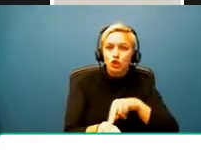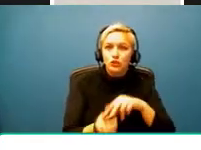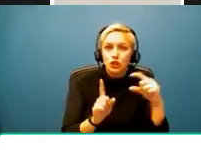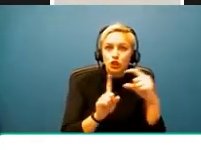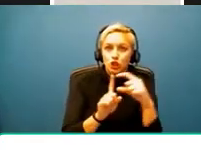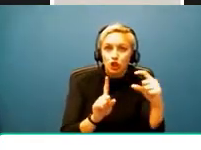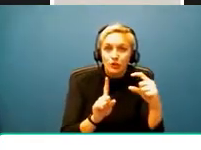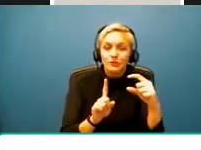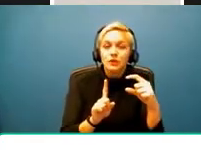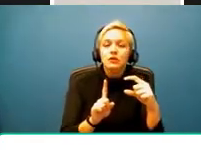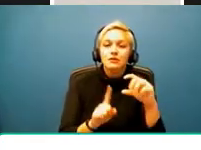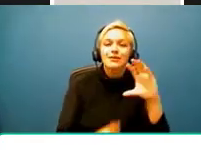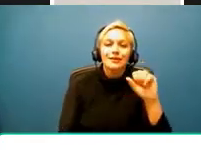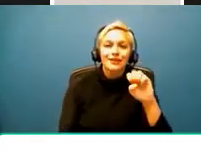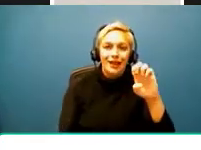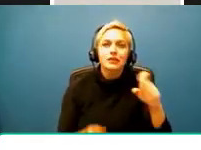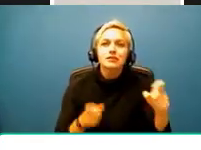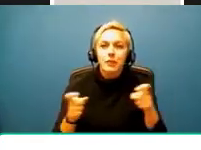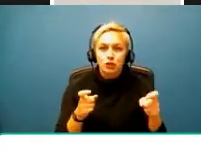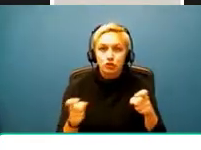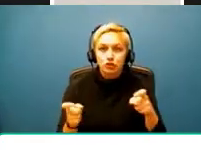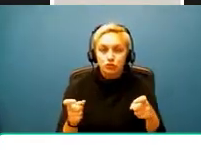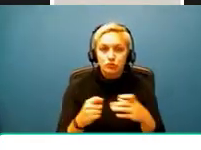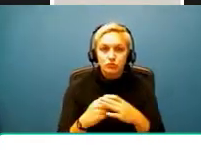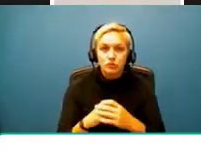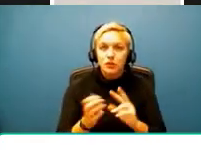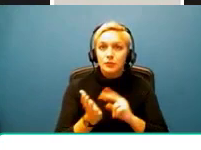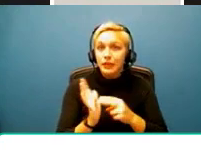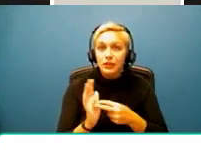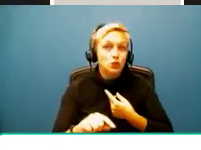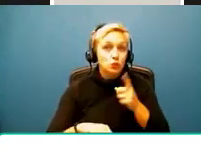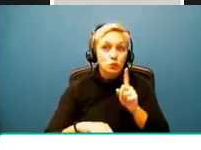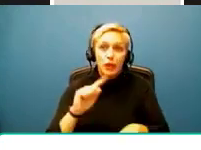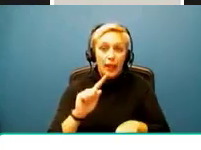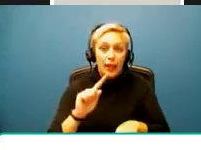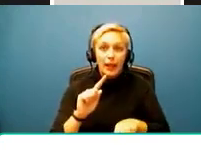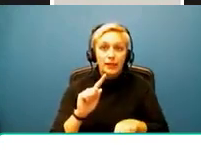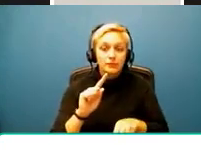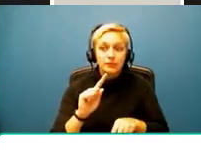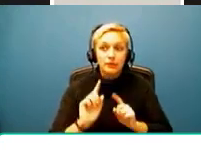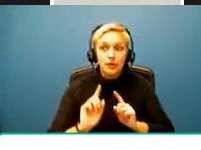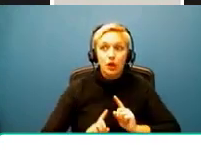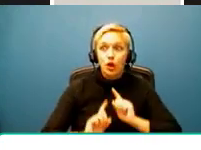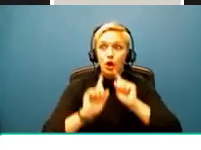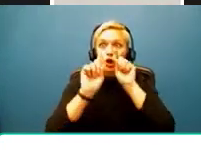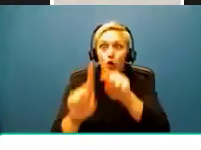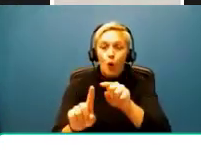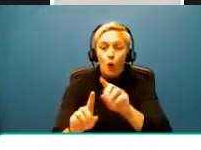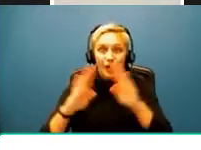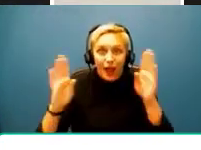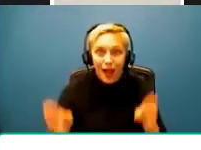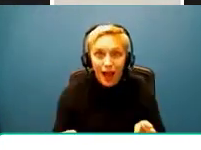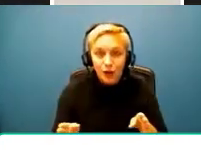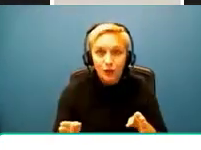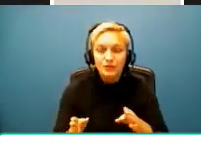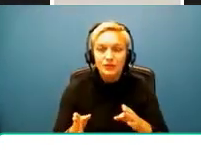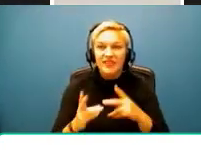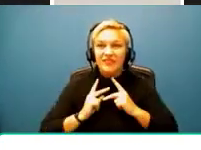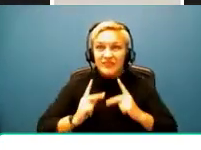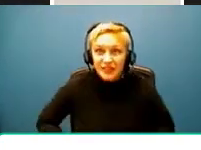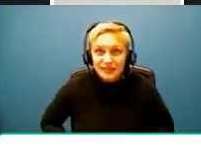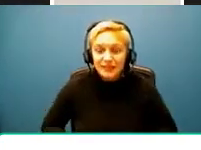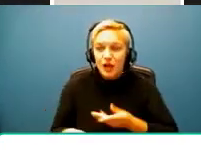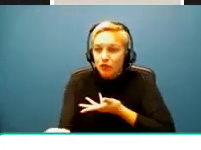case management, because you're not going to be able to go out and provide the hands-on physical nursing